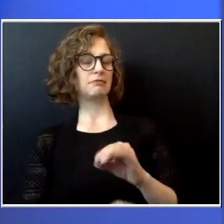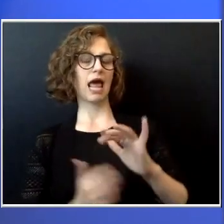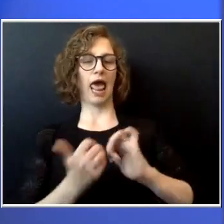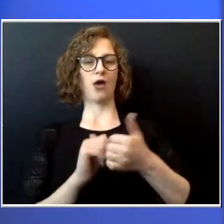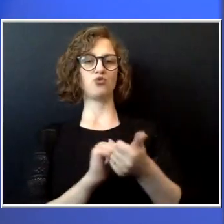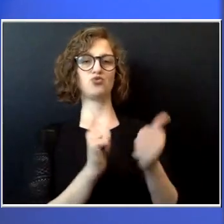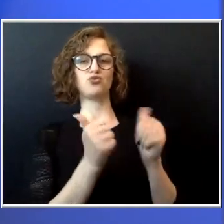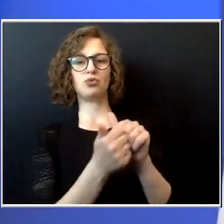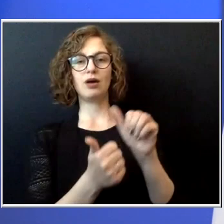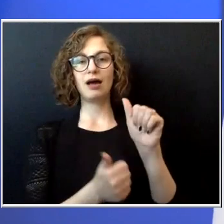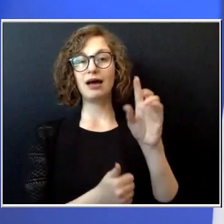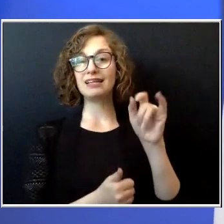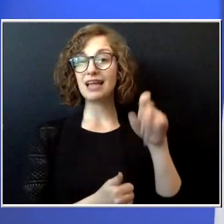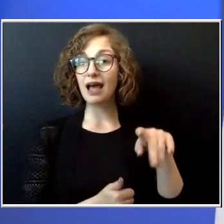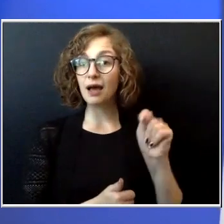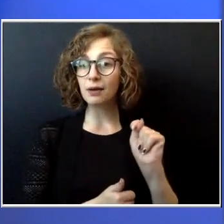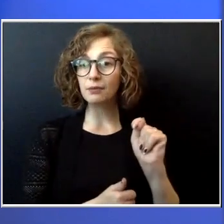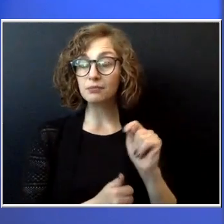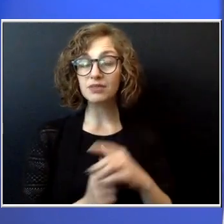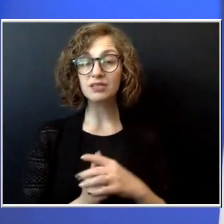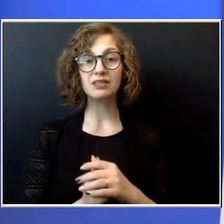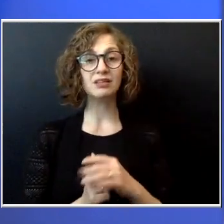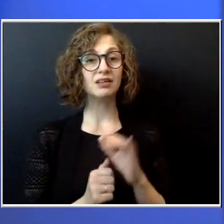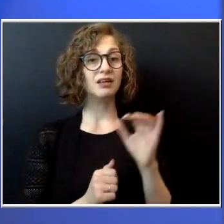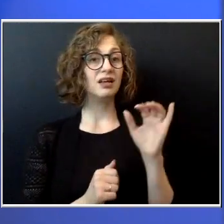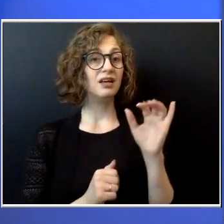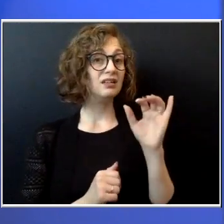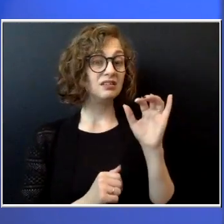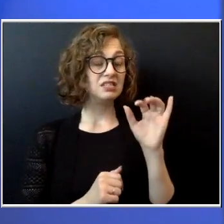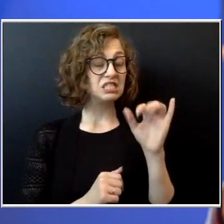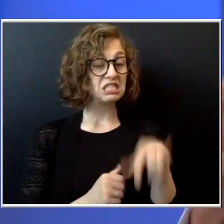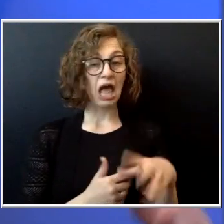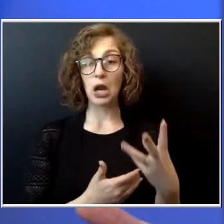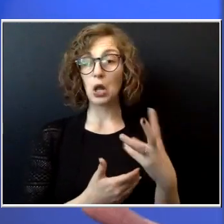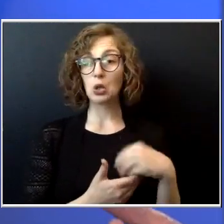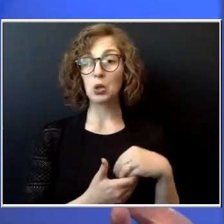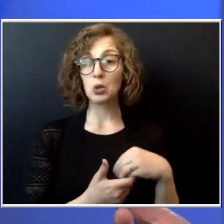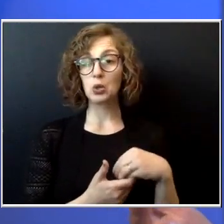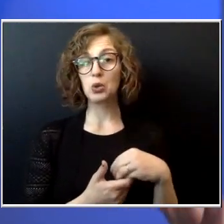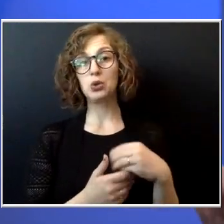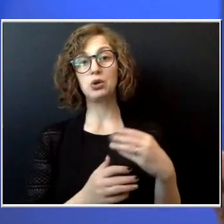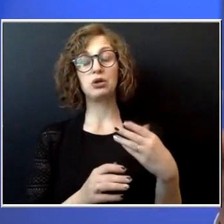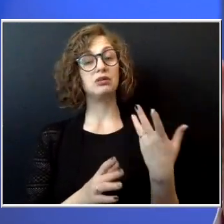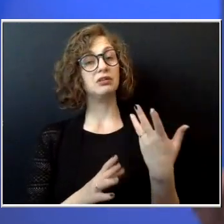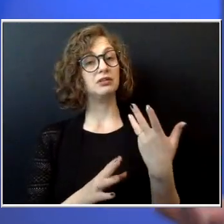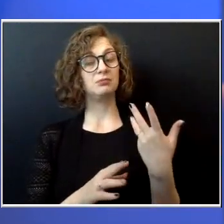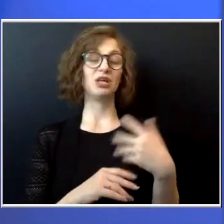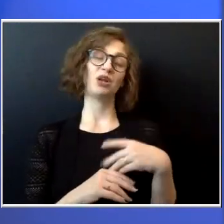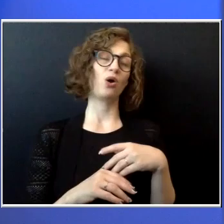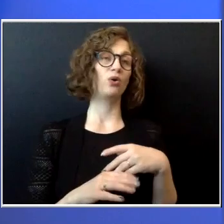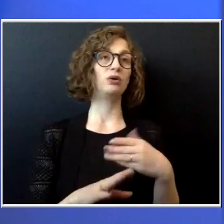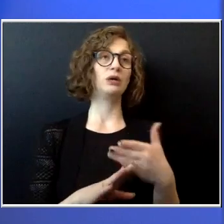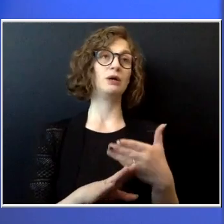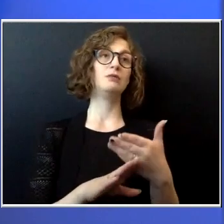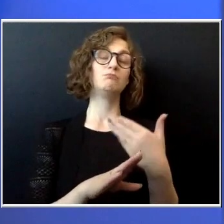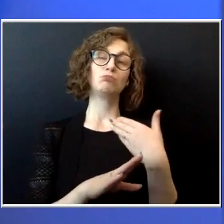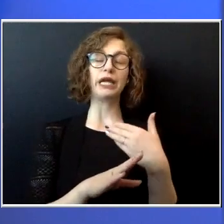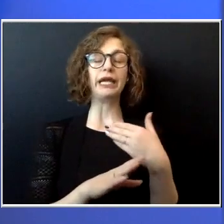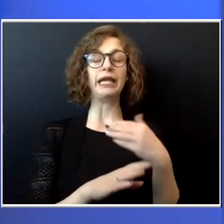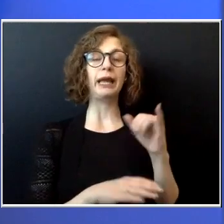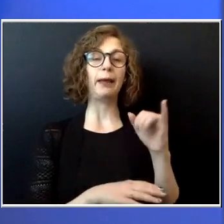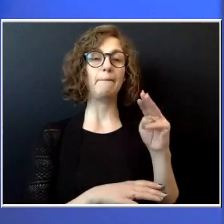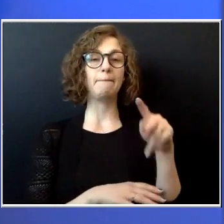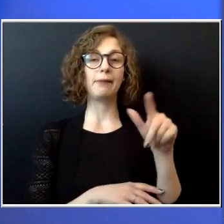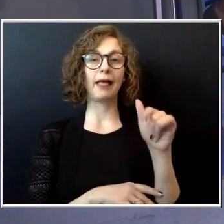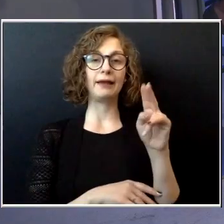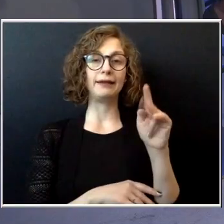pre-implantation genetic testing? Does that include, no, let the child decide when they get older? Because what are you going to do with that